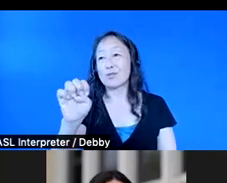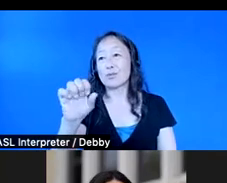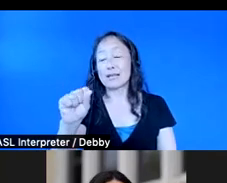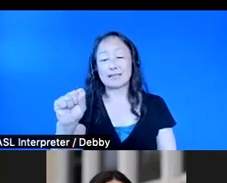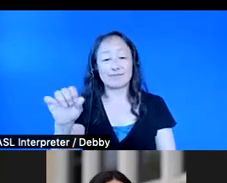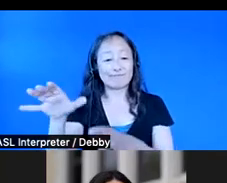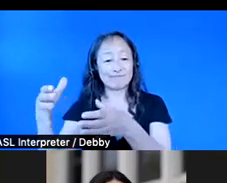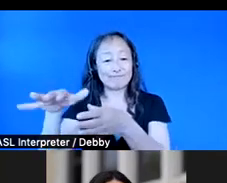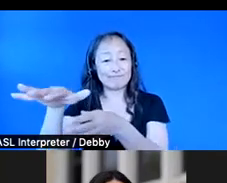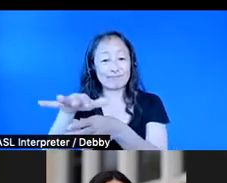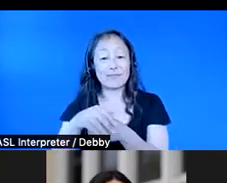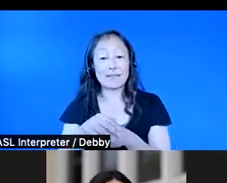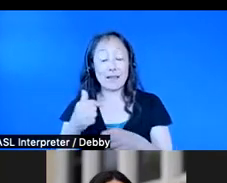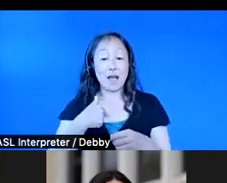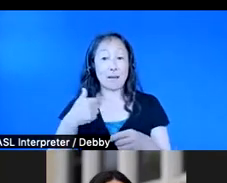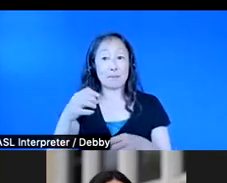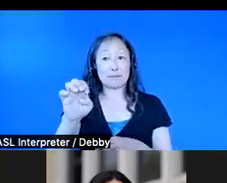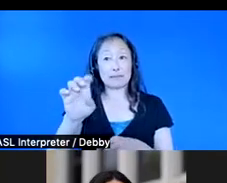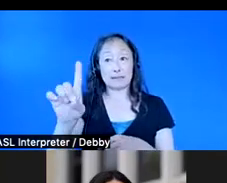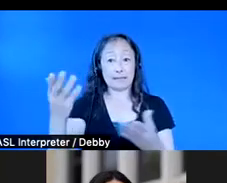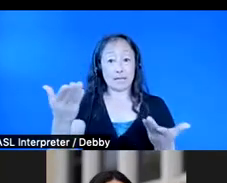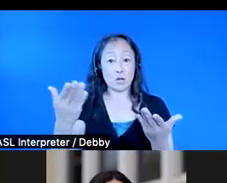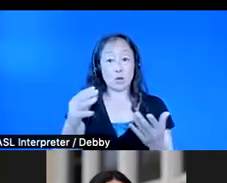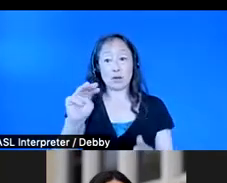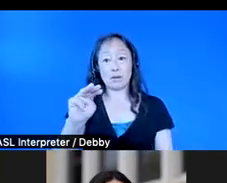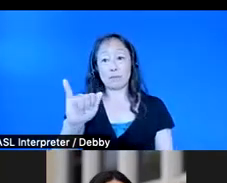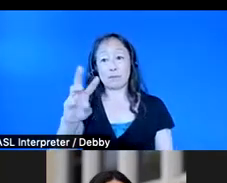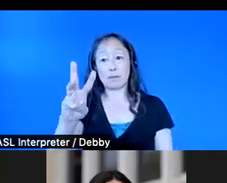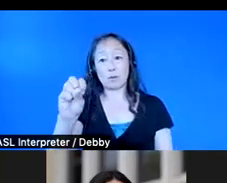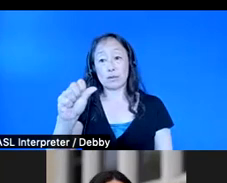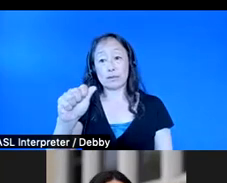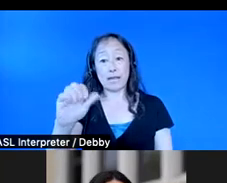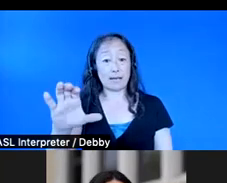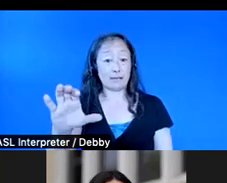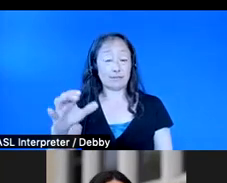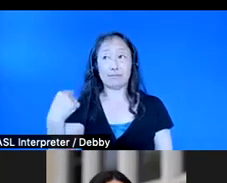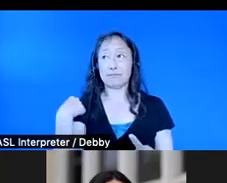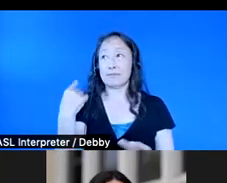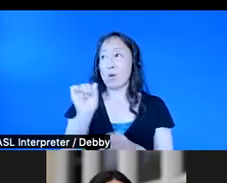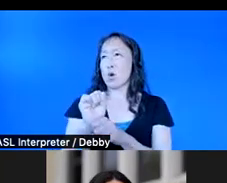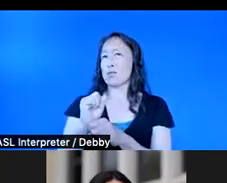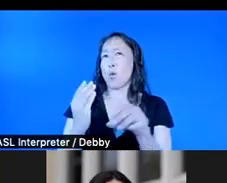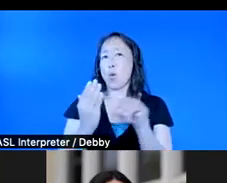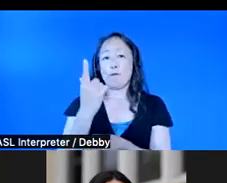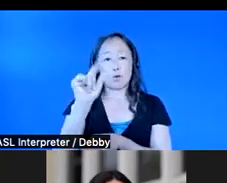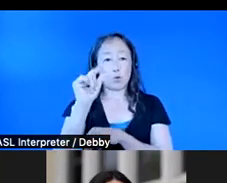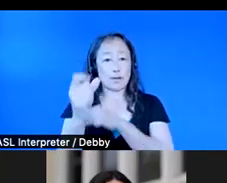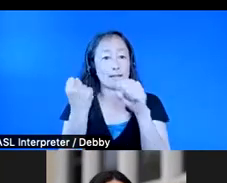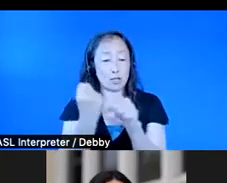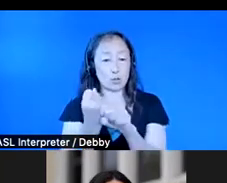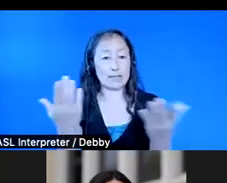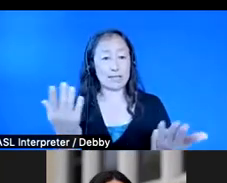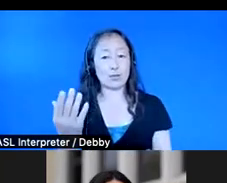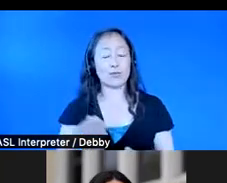And I am the executive director here at MIWSAC. I've been here for over 20 years, and yeah,